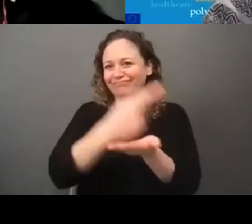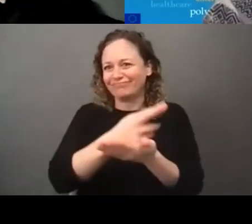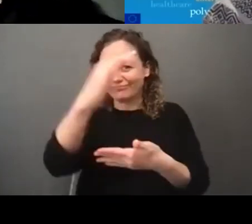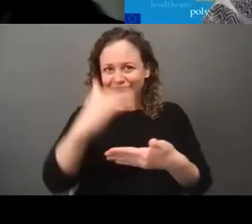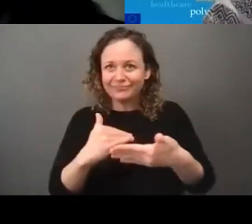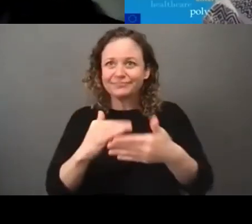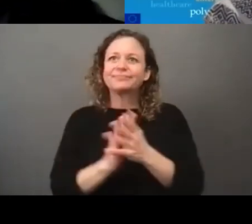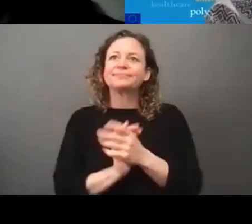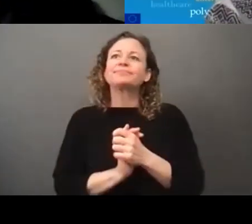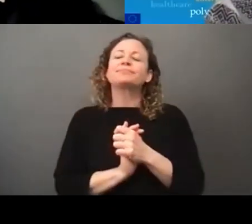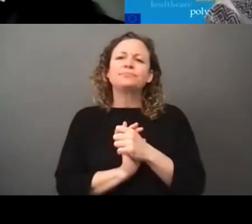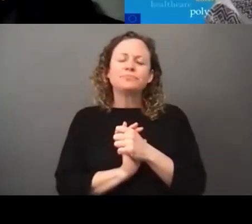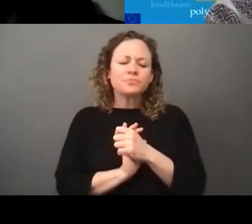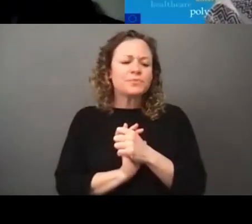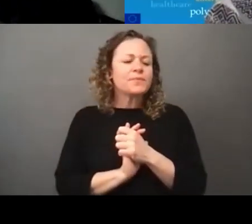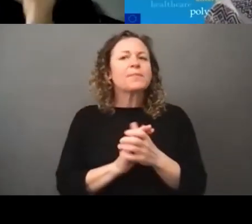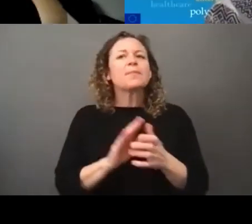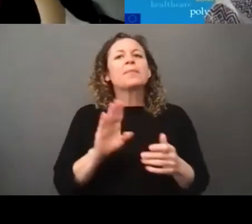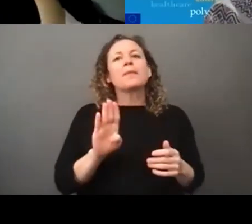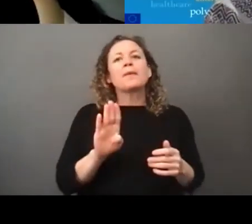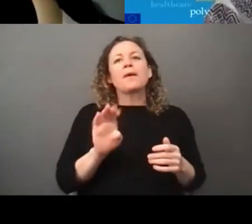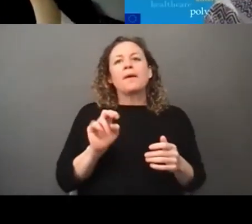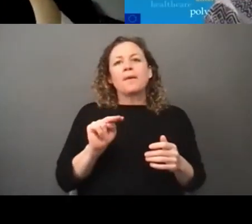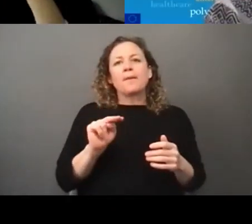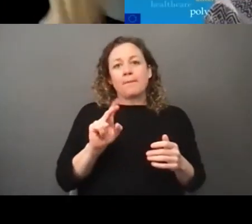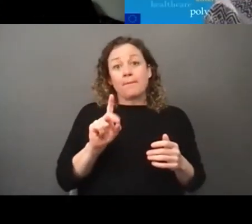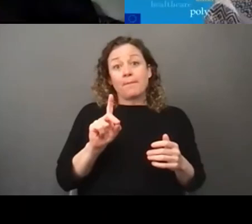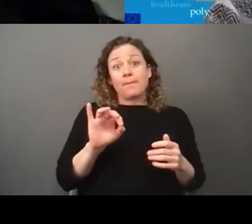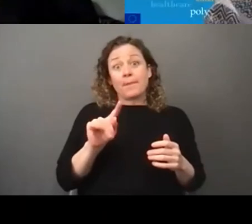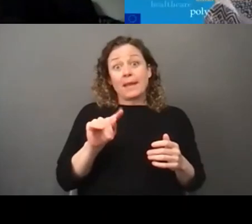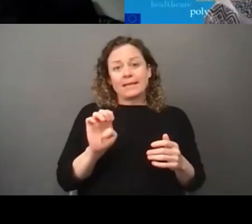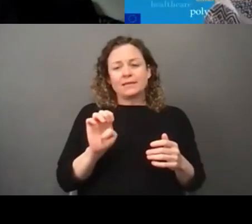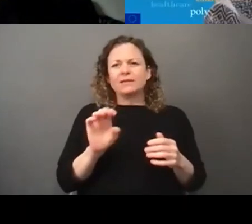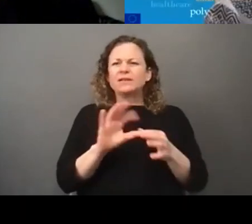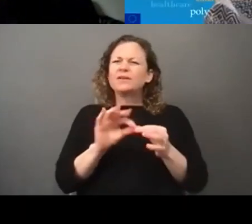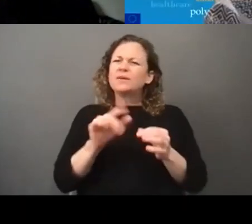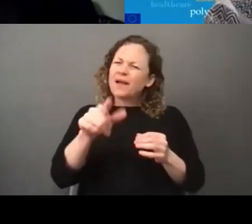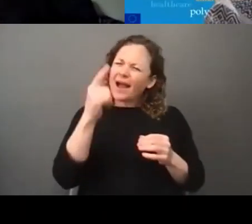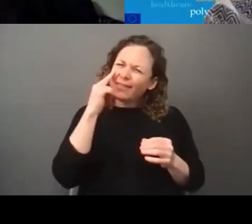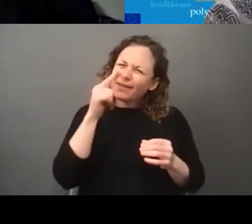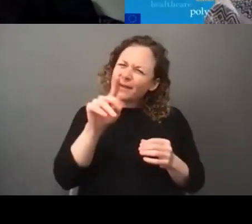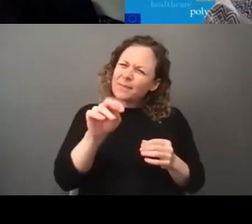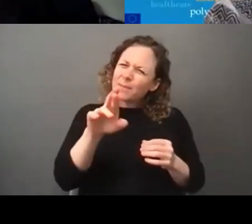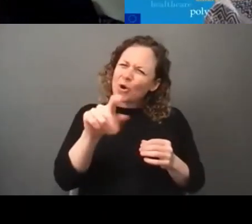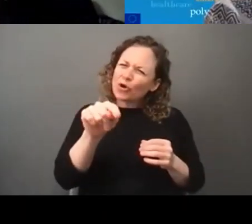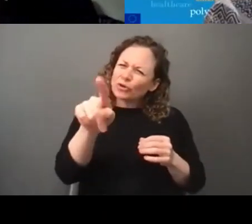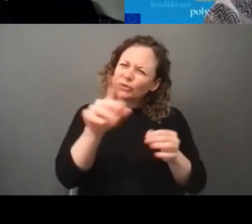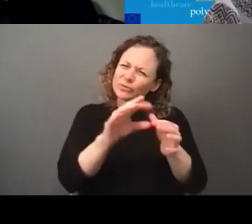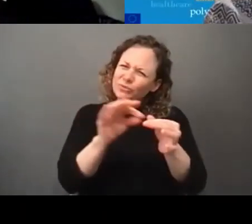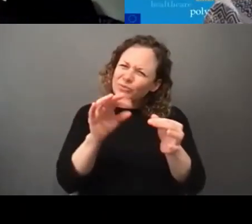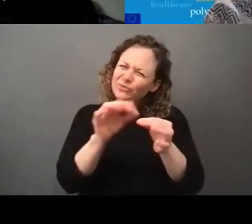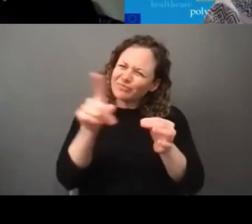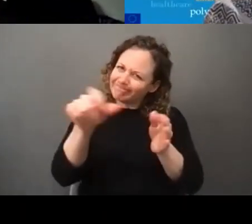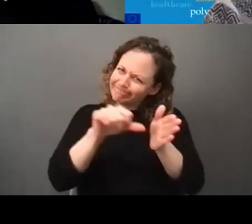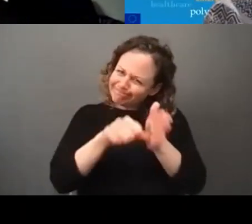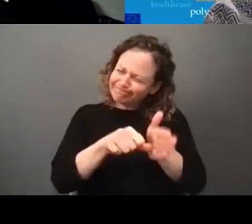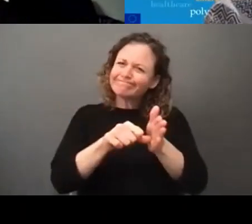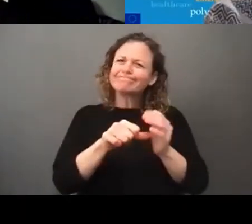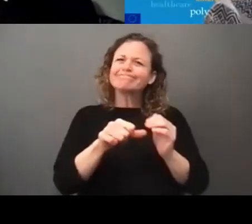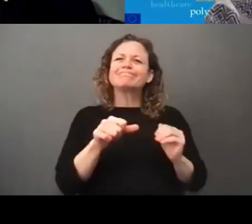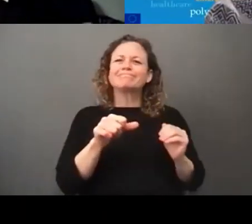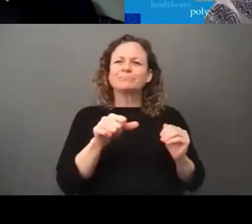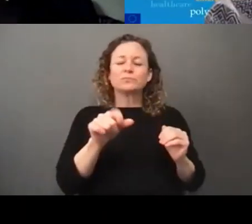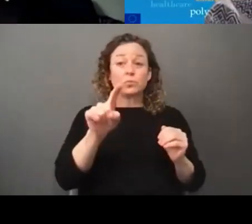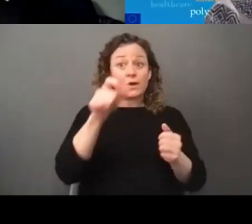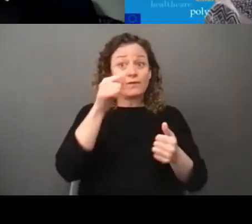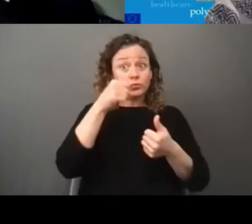mentioning. Margaret Young, I think that might be for you. Somebody pointed out, we must remember that not every person, especially every older adult, can